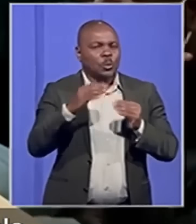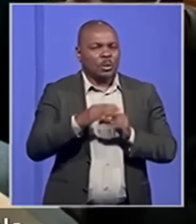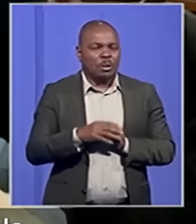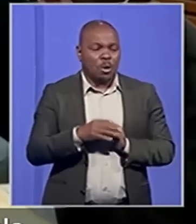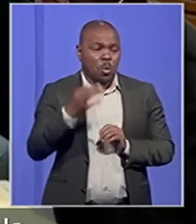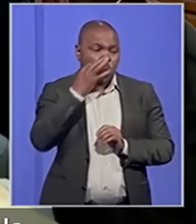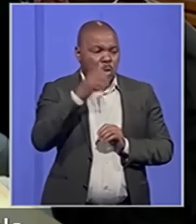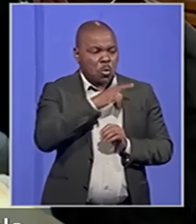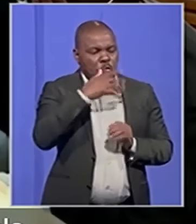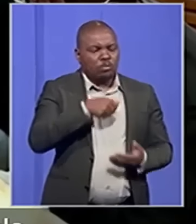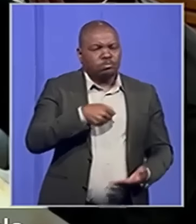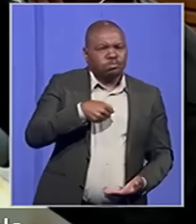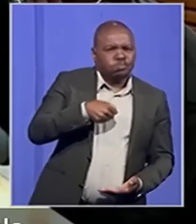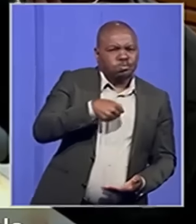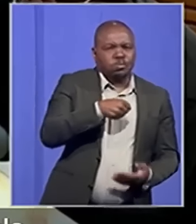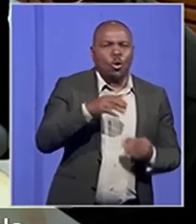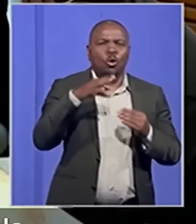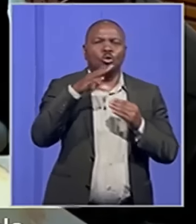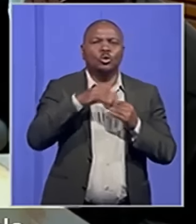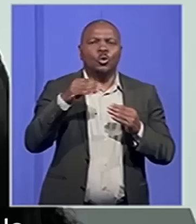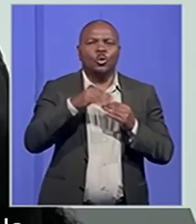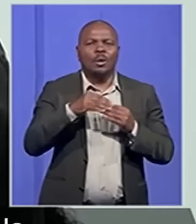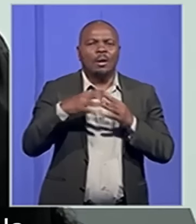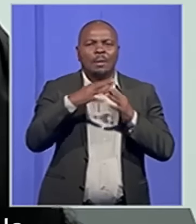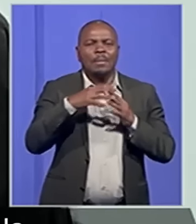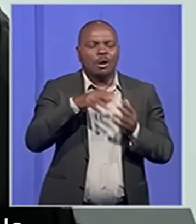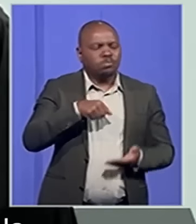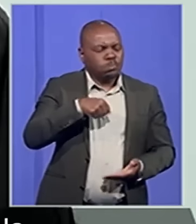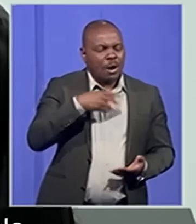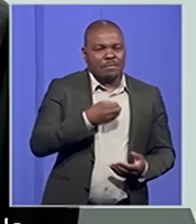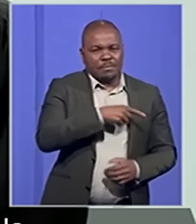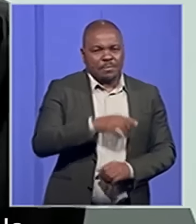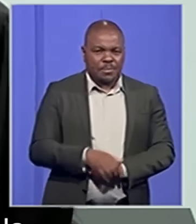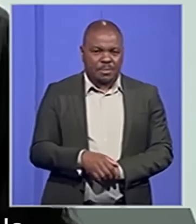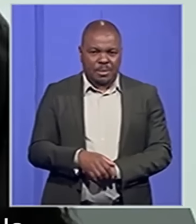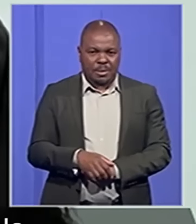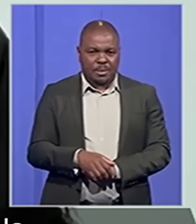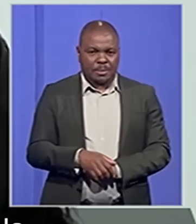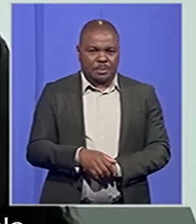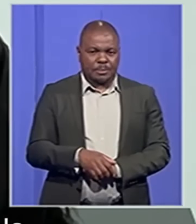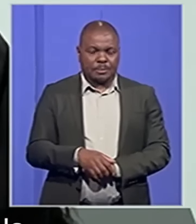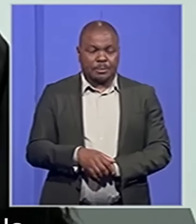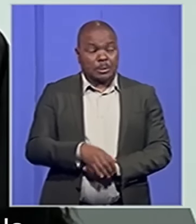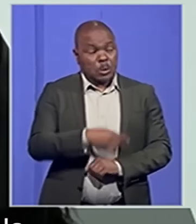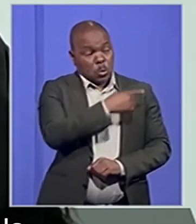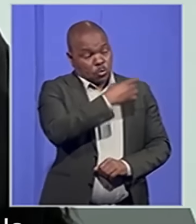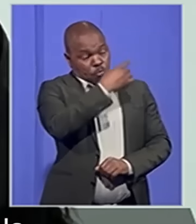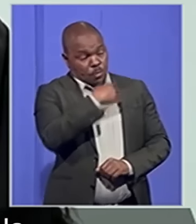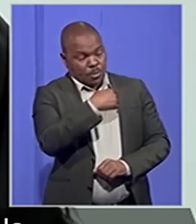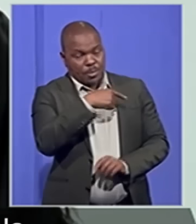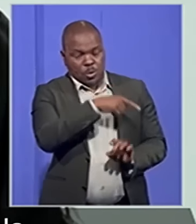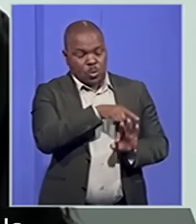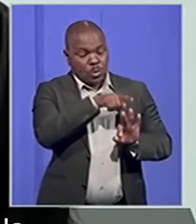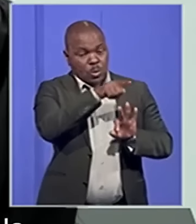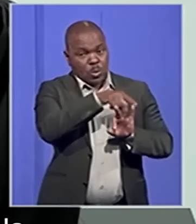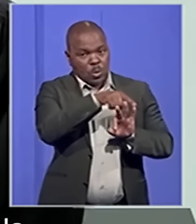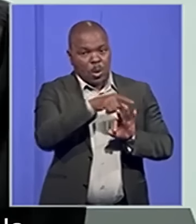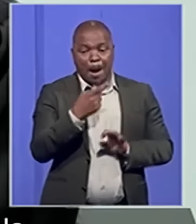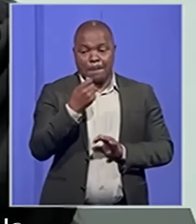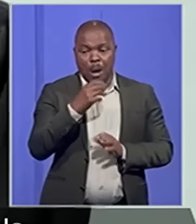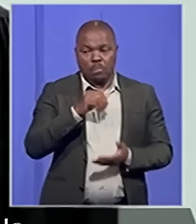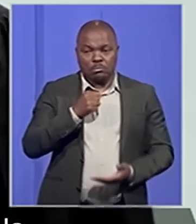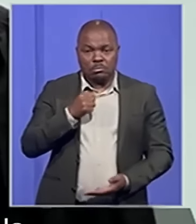molatofatšwa a sere tšhelete e ntši ya didolara tša Amerika. Because it is my instruction that accused number 1 never took out money because